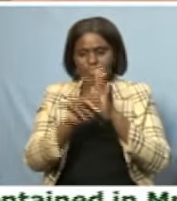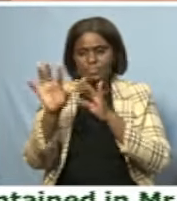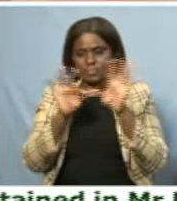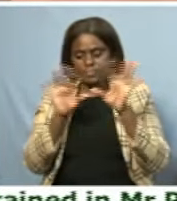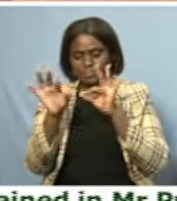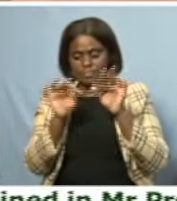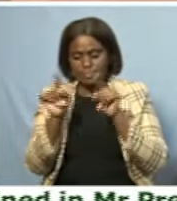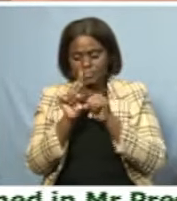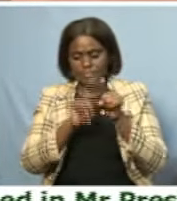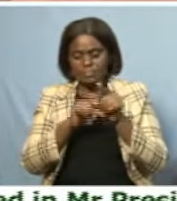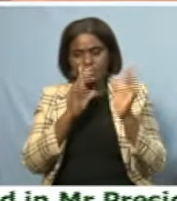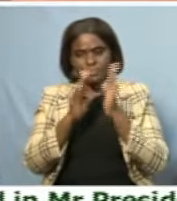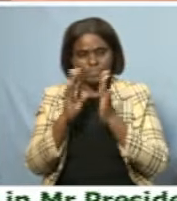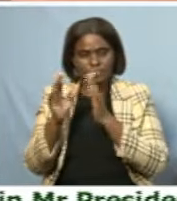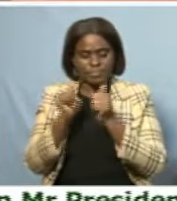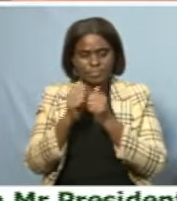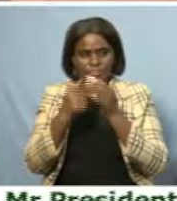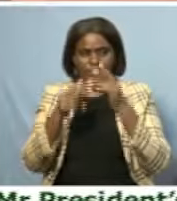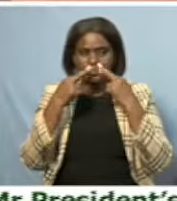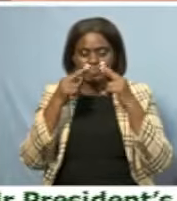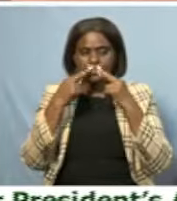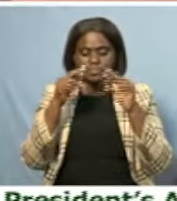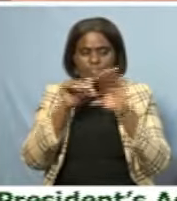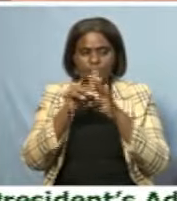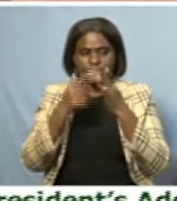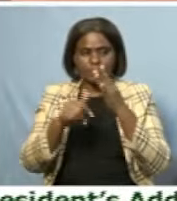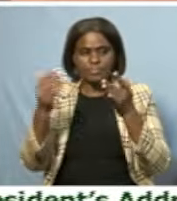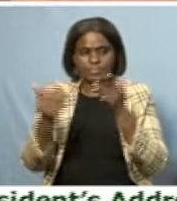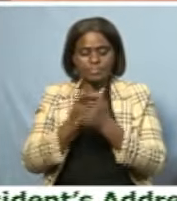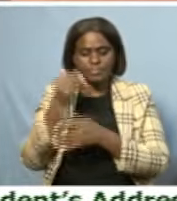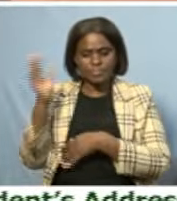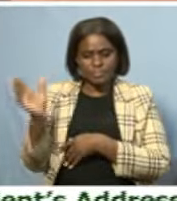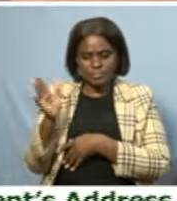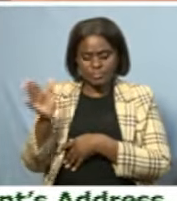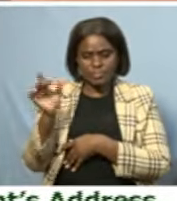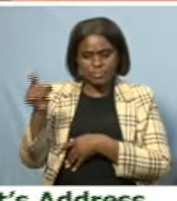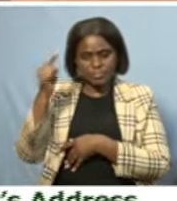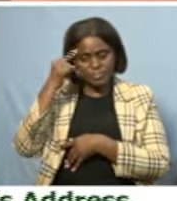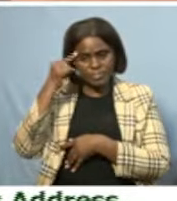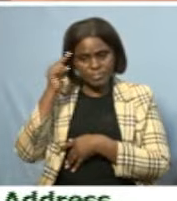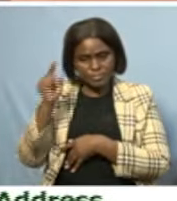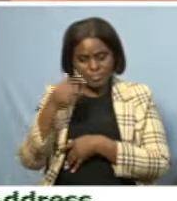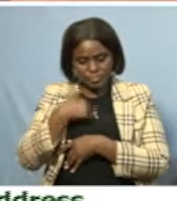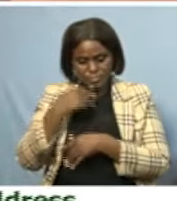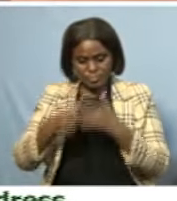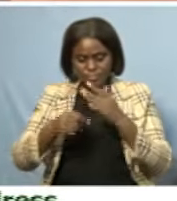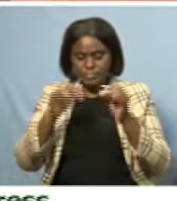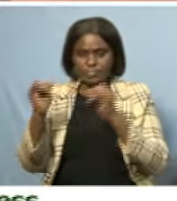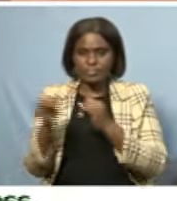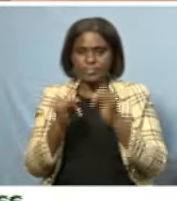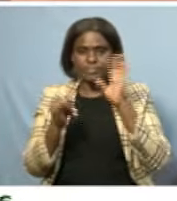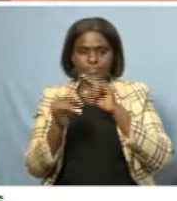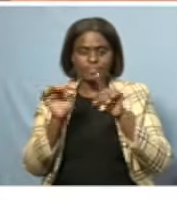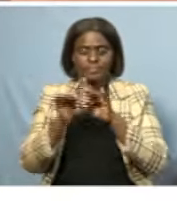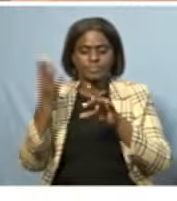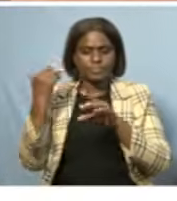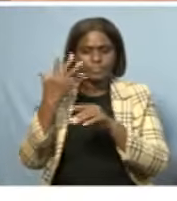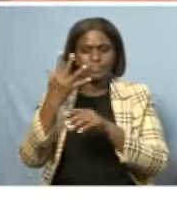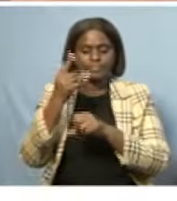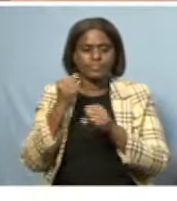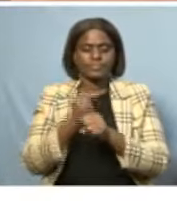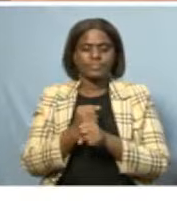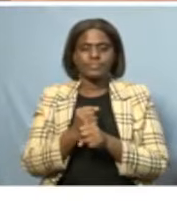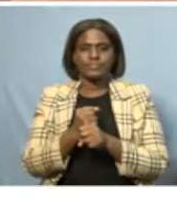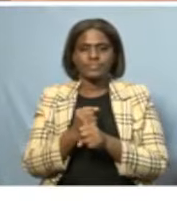choices and measurable outcomes that the new UPND government has implemented in the last 5